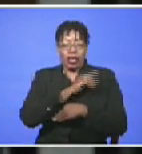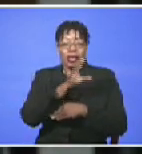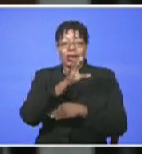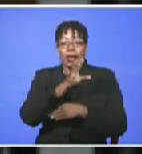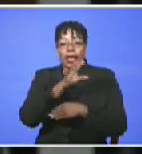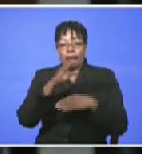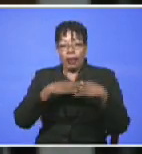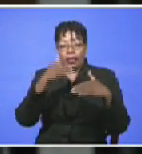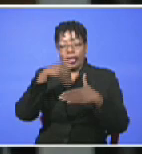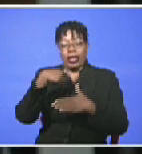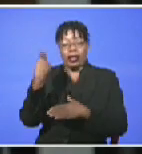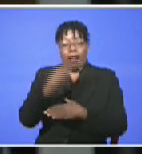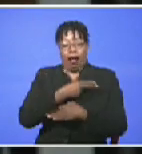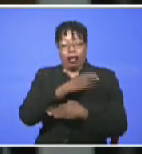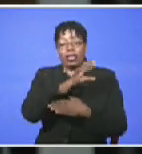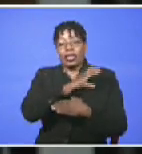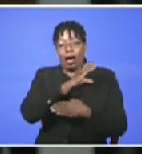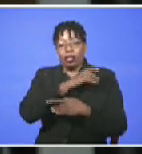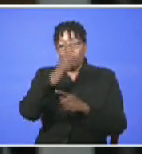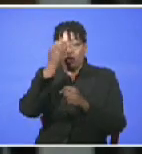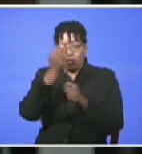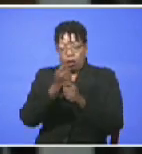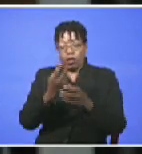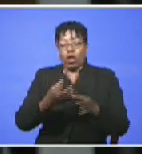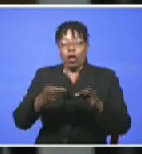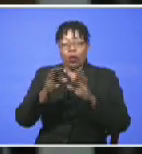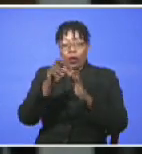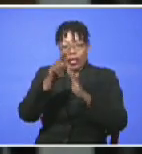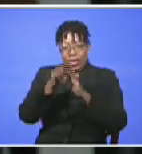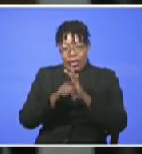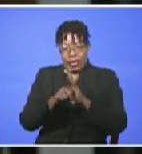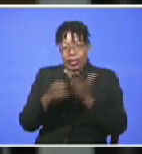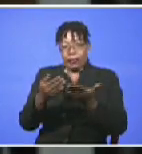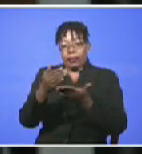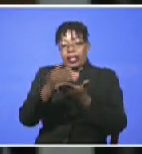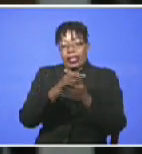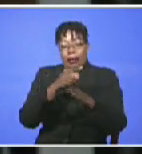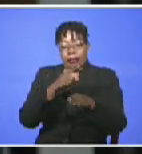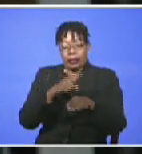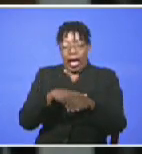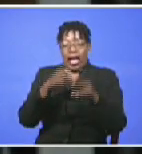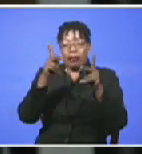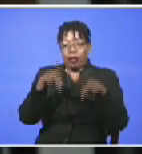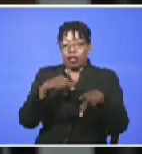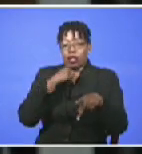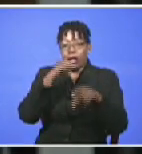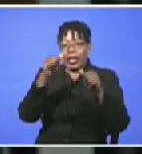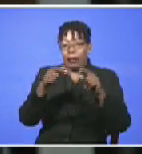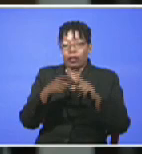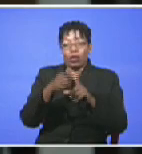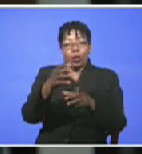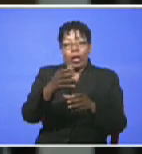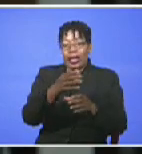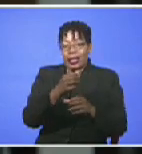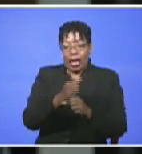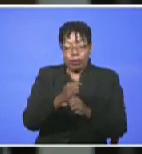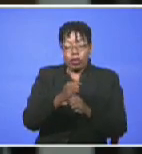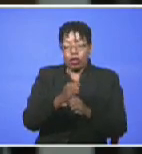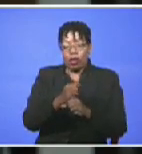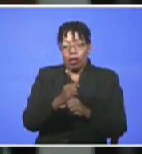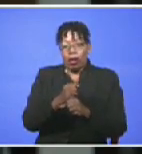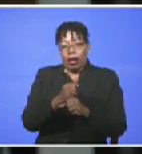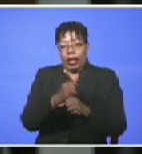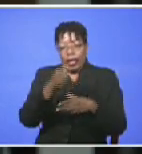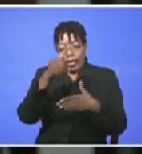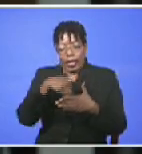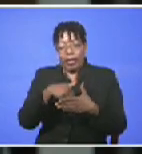character, trustworthiness, all of those things sometimes that some persons are not able to capture or obtain